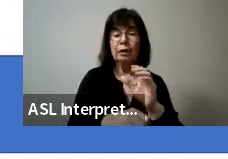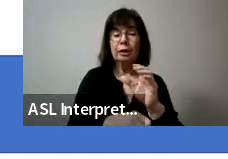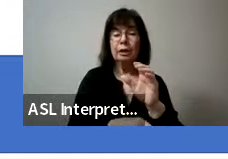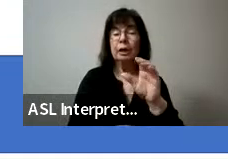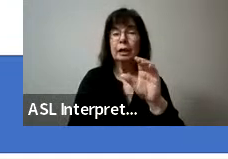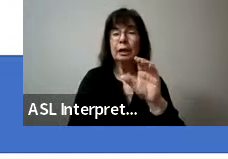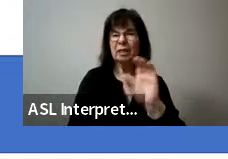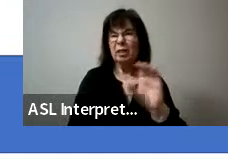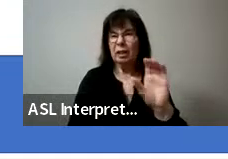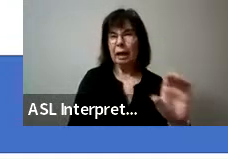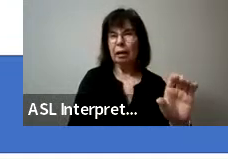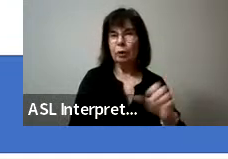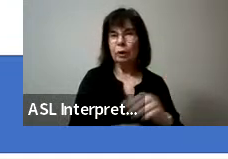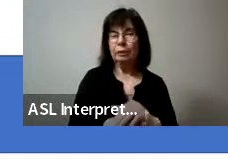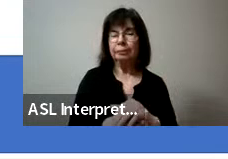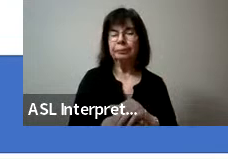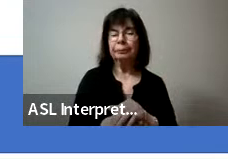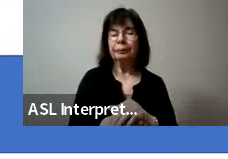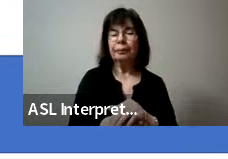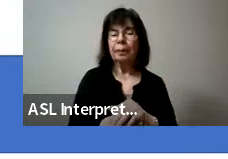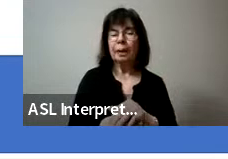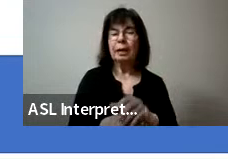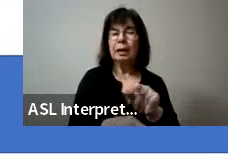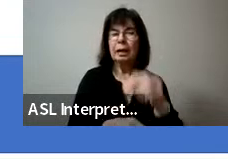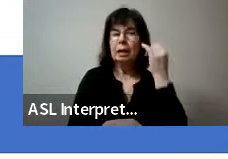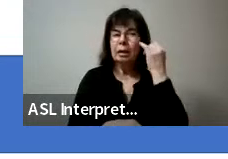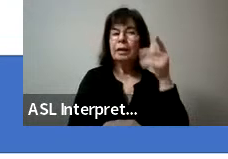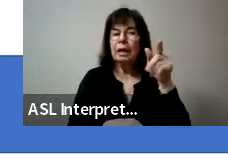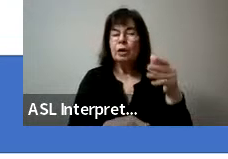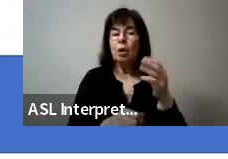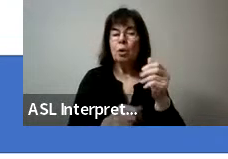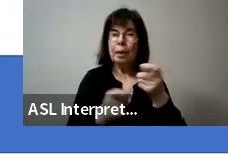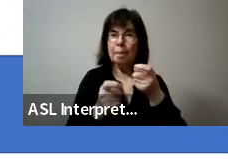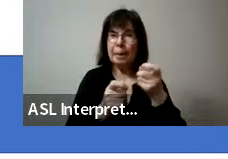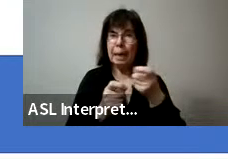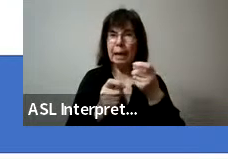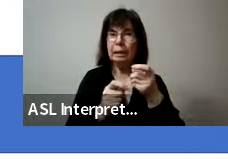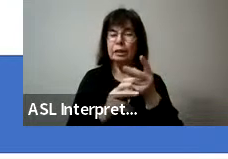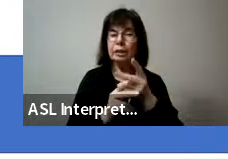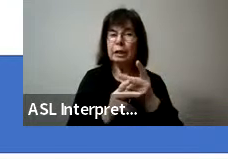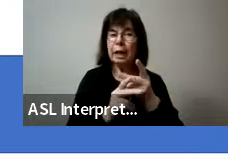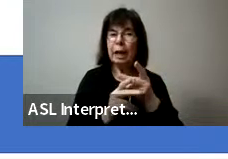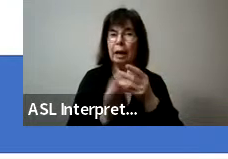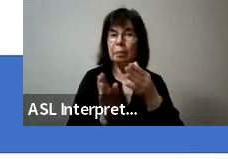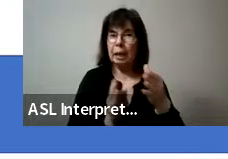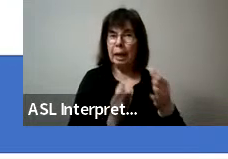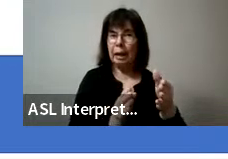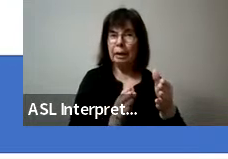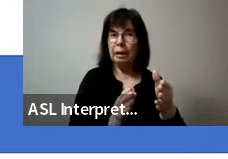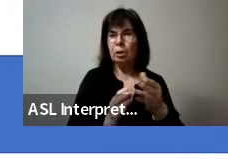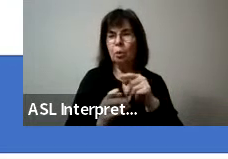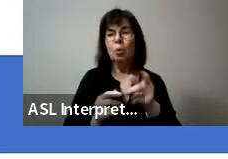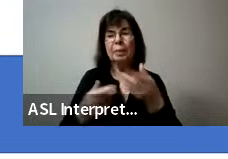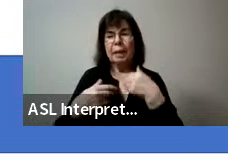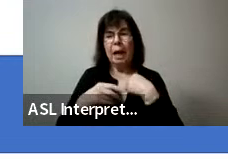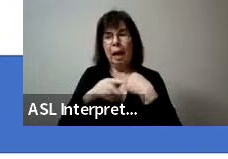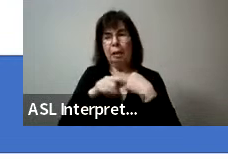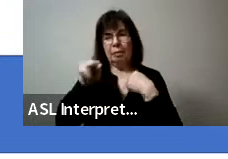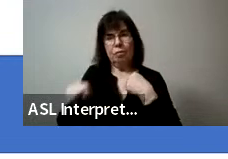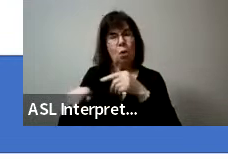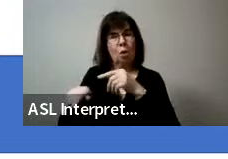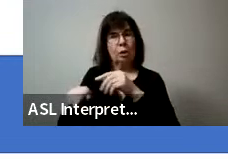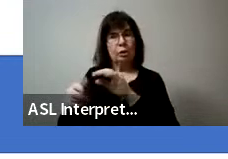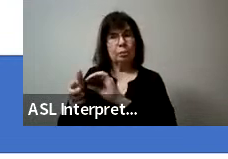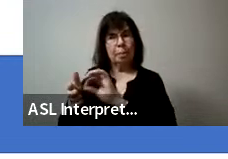knows the managed care plan that the individual was in while they were in Medi-Cal, they may be able to switch them